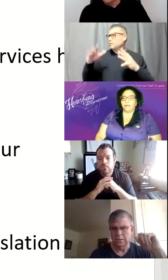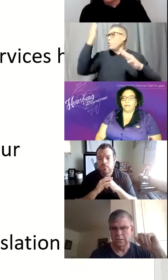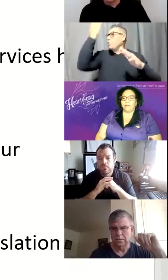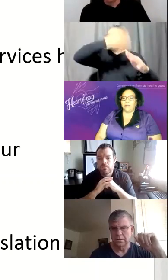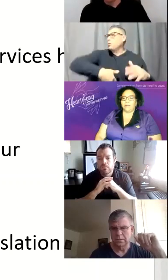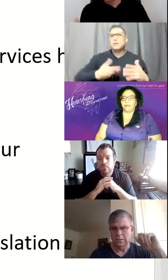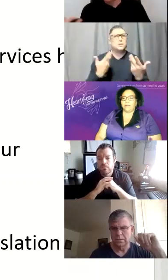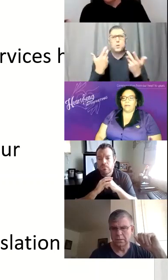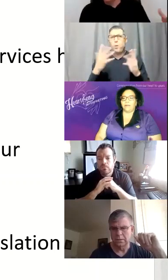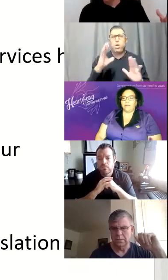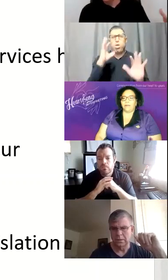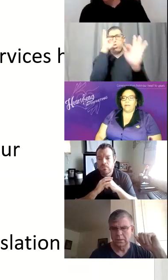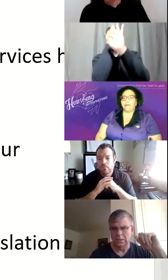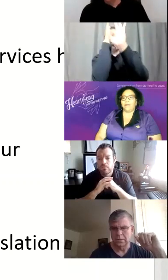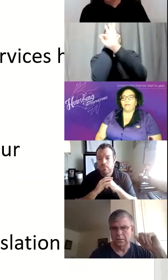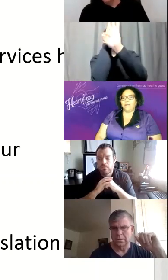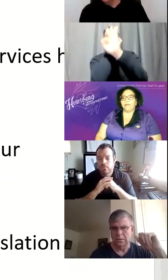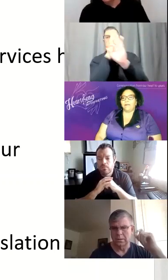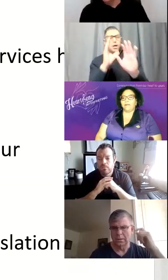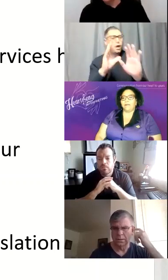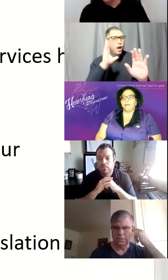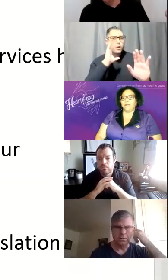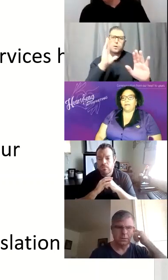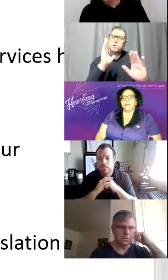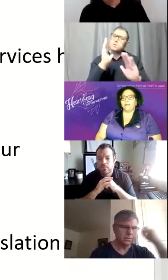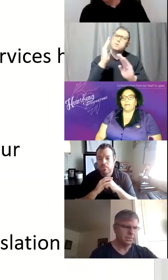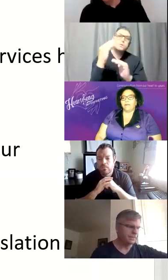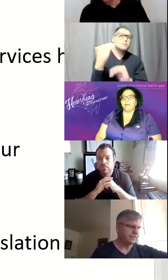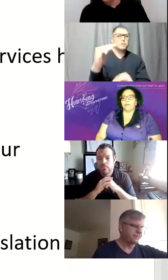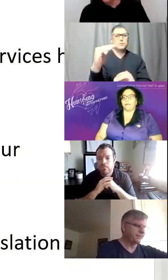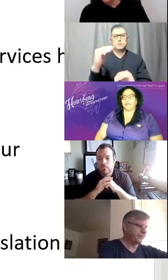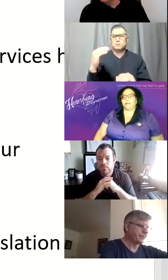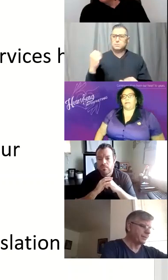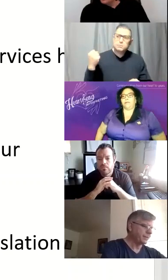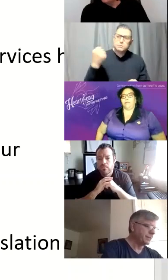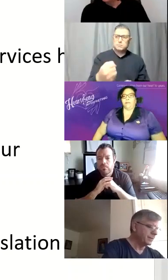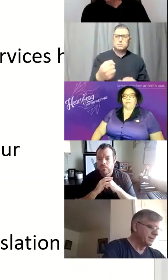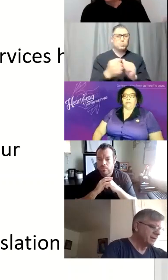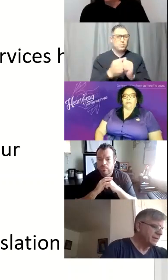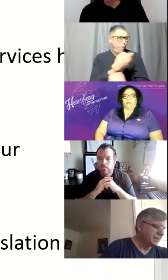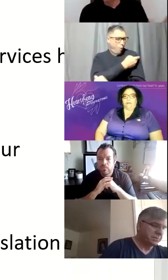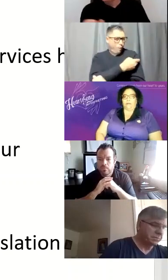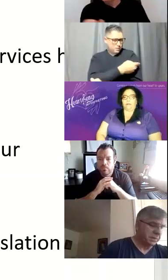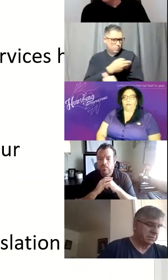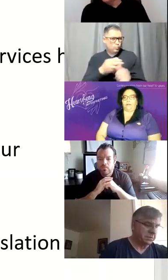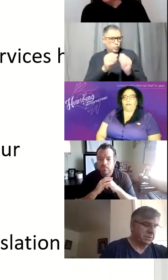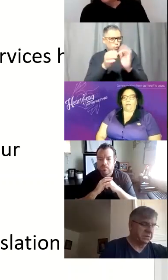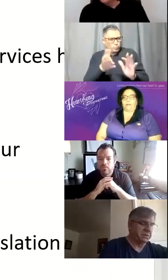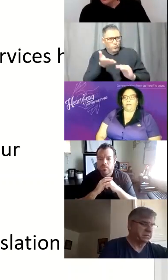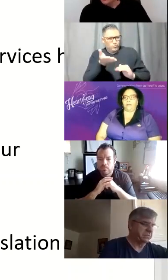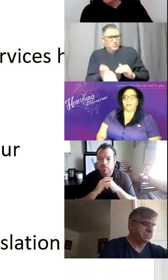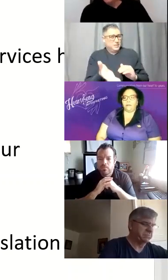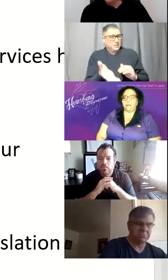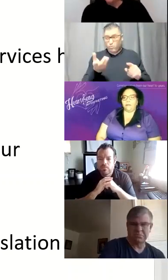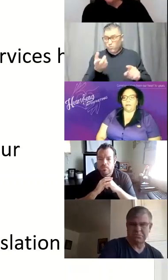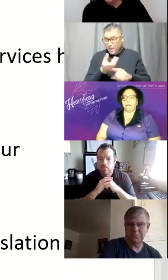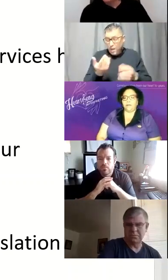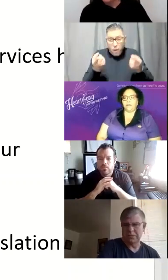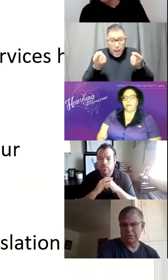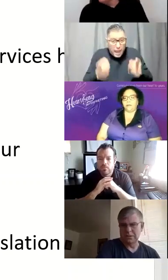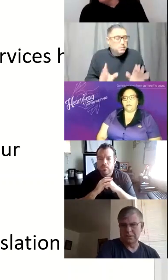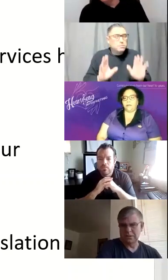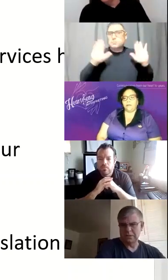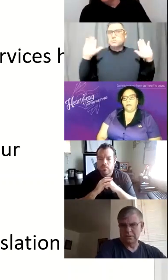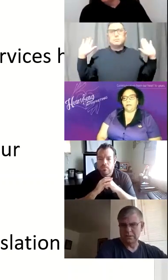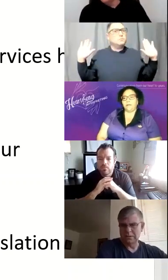and I know there's a pretty good restriction in place as to the hospitals, but I don't know what's currently happening with that.